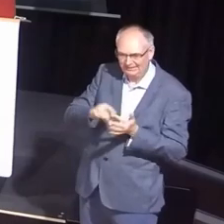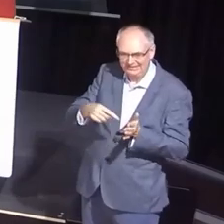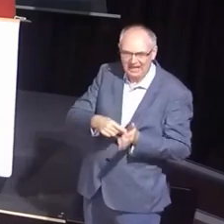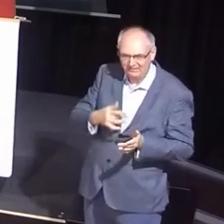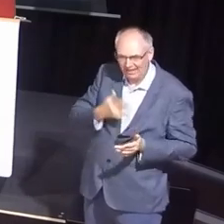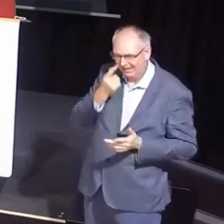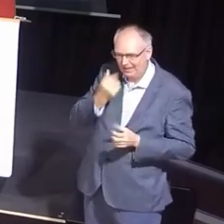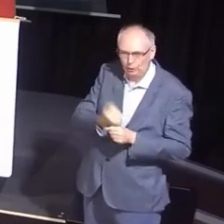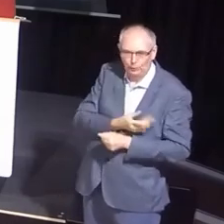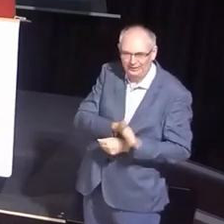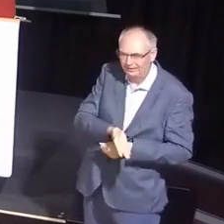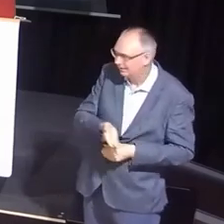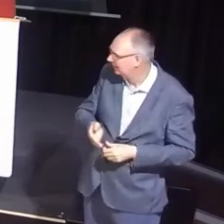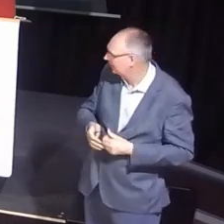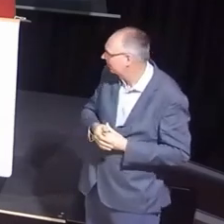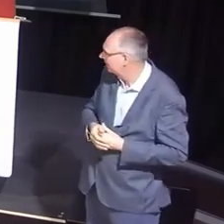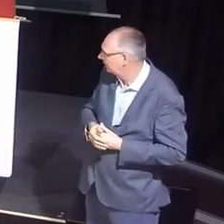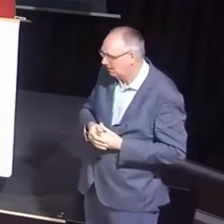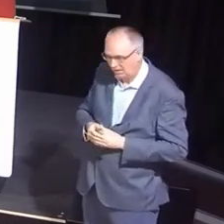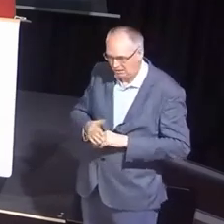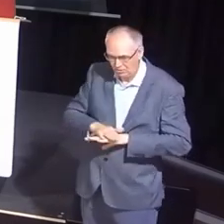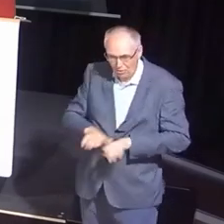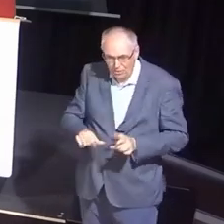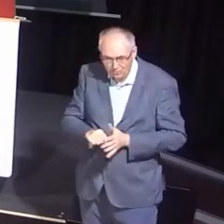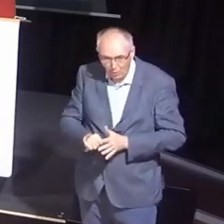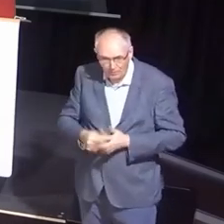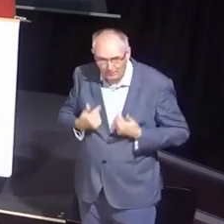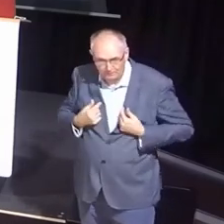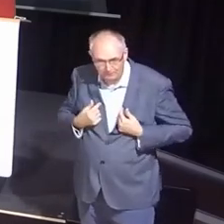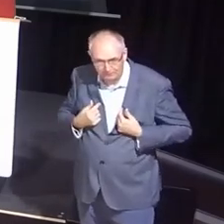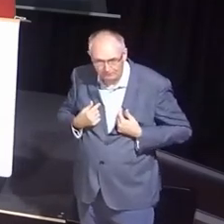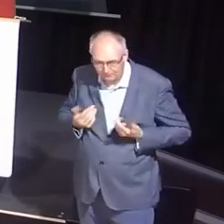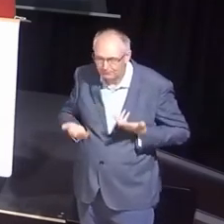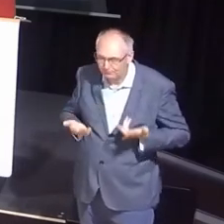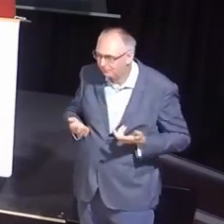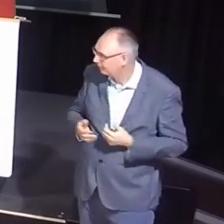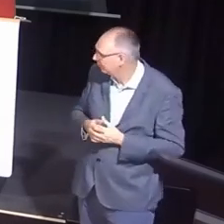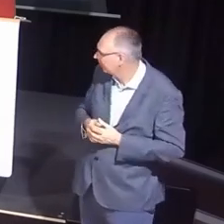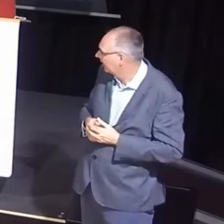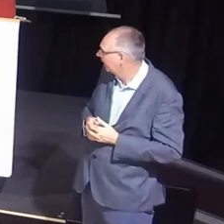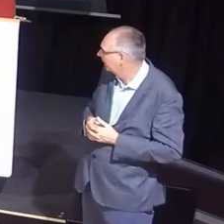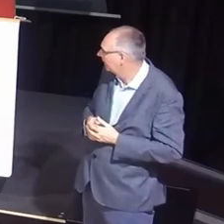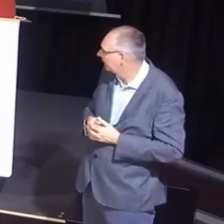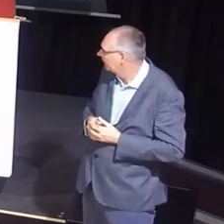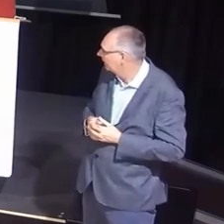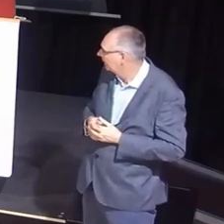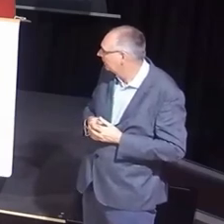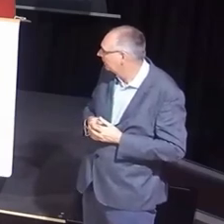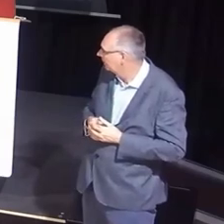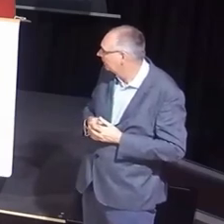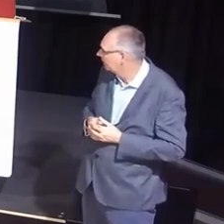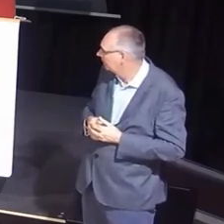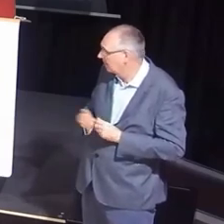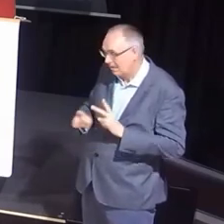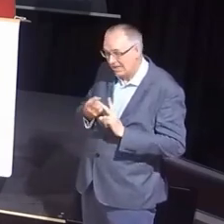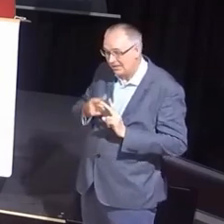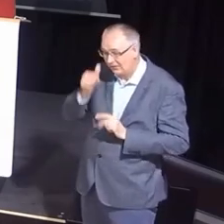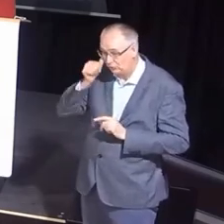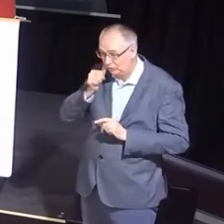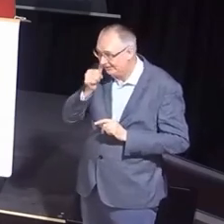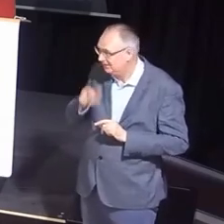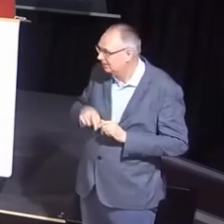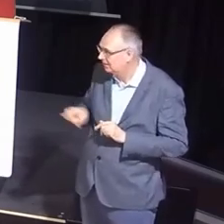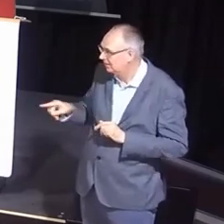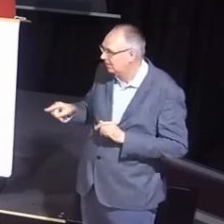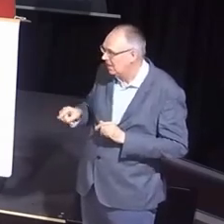capable, and like I wasn't the problem. Like, so that's the important part for me. There's another cheat for this as well, which is I'll wave at him because he sat there looking